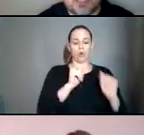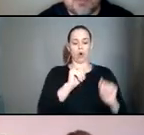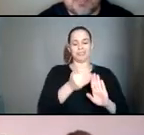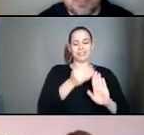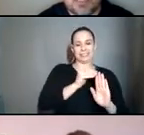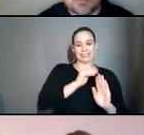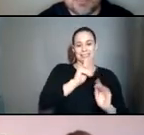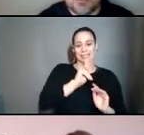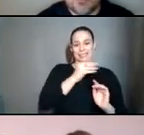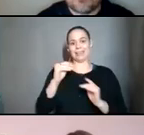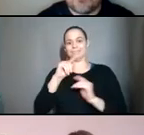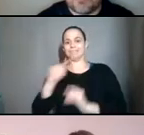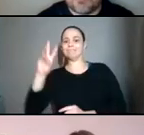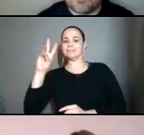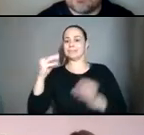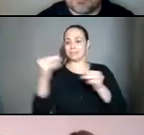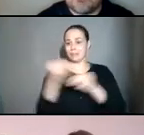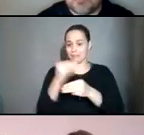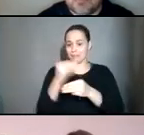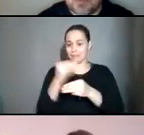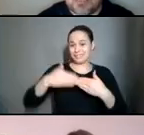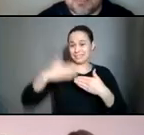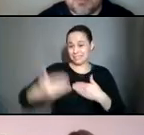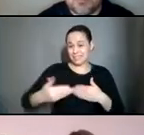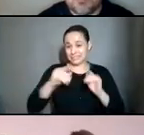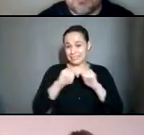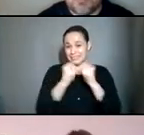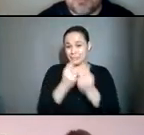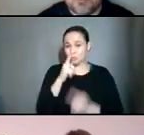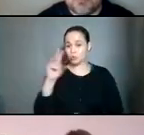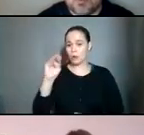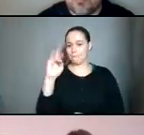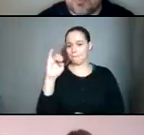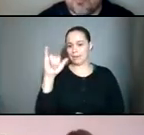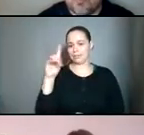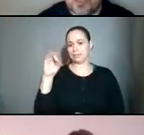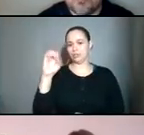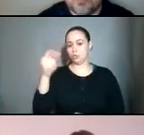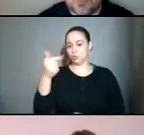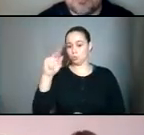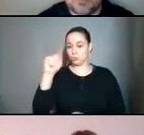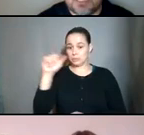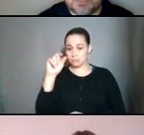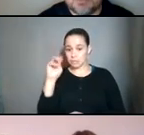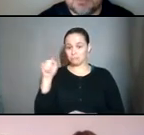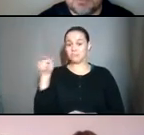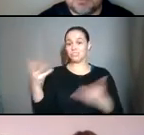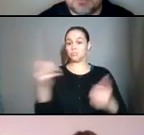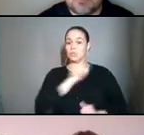our team is Mary de Guzman. She was unable to make it today, but she is our Staff Development Specialist for TK6